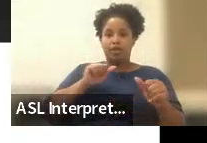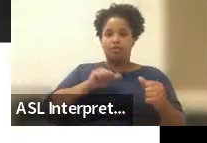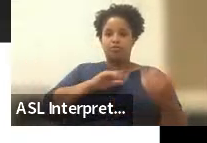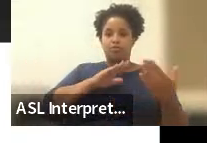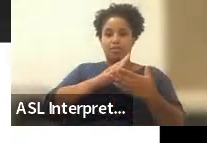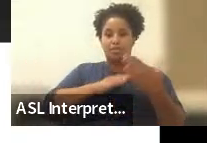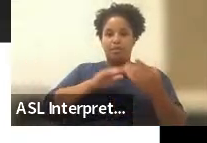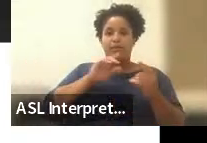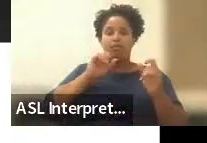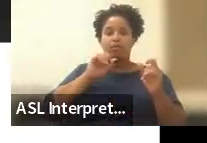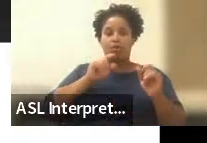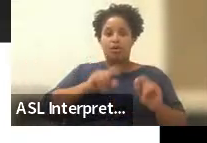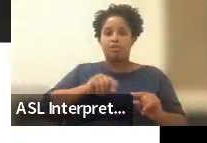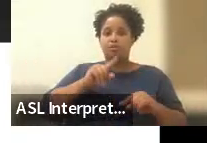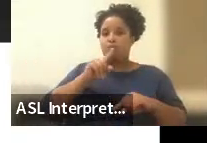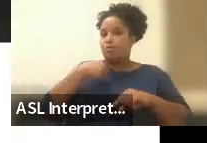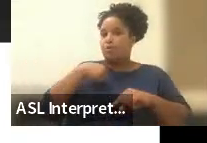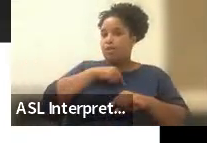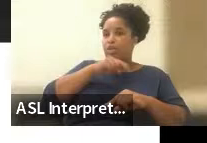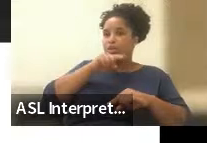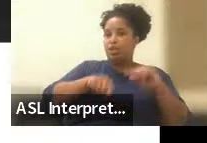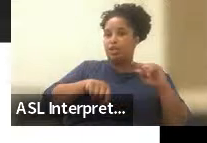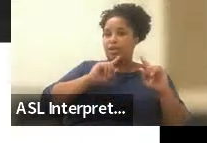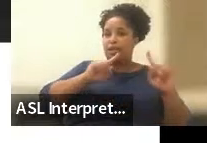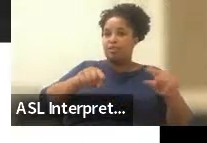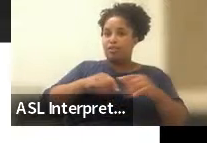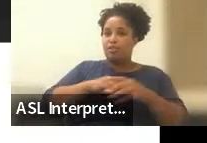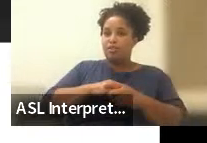we were not able to answer through the chat.